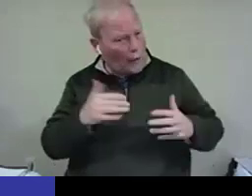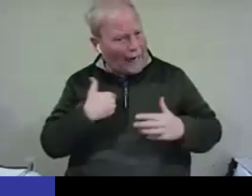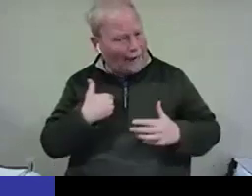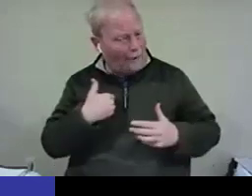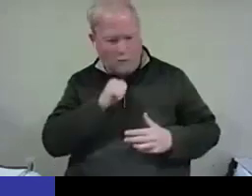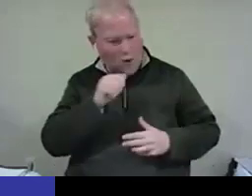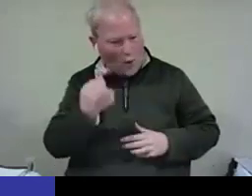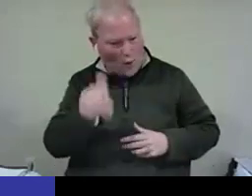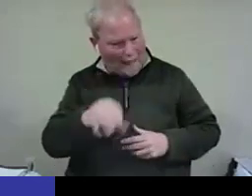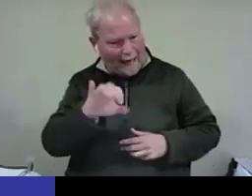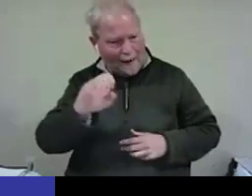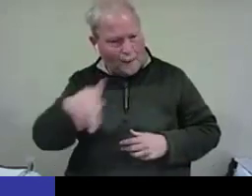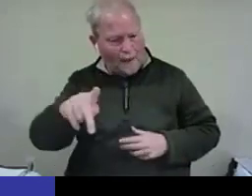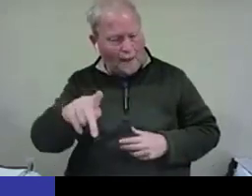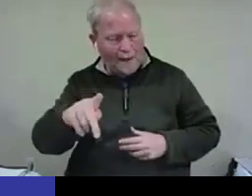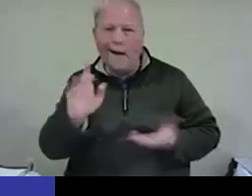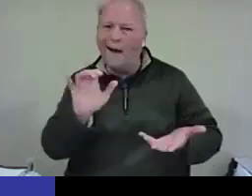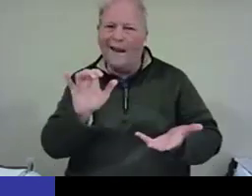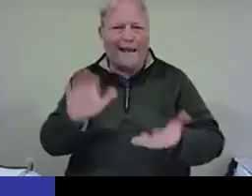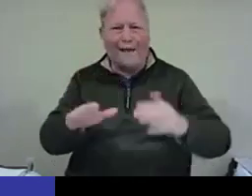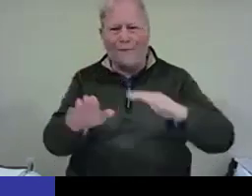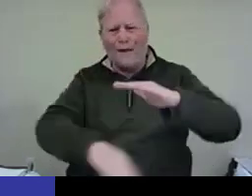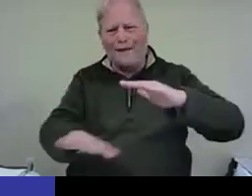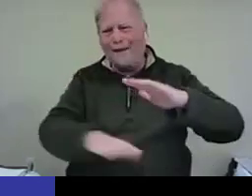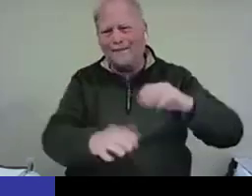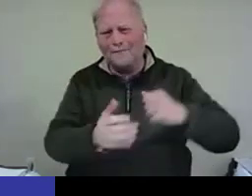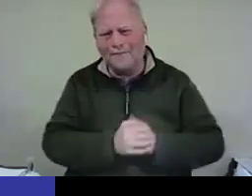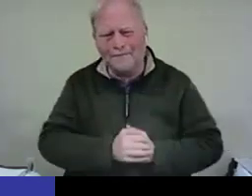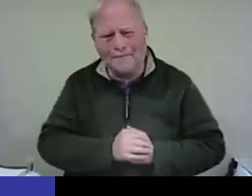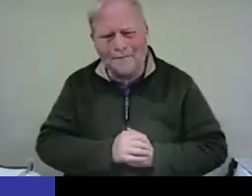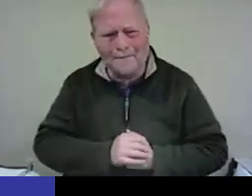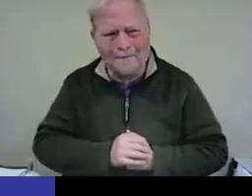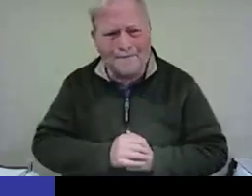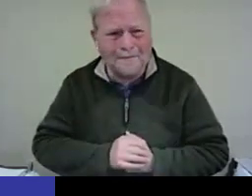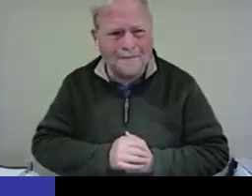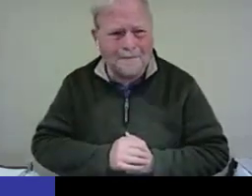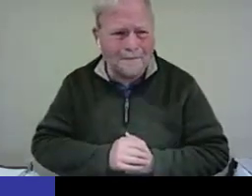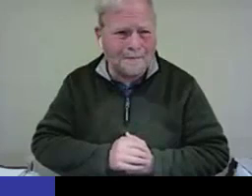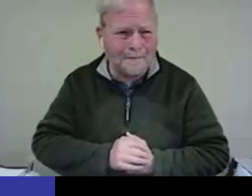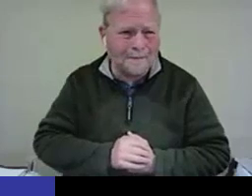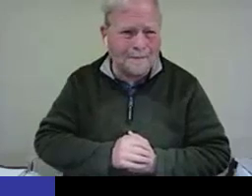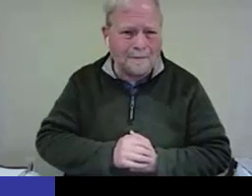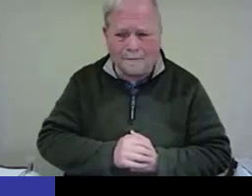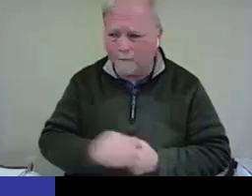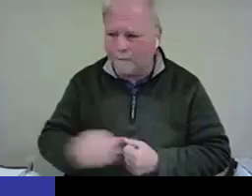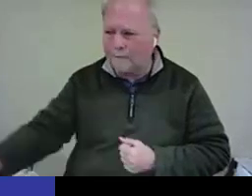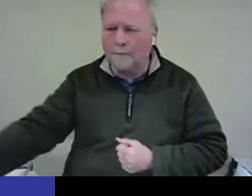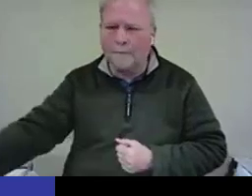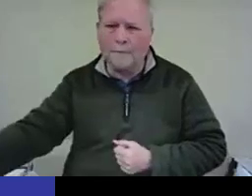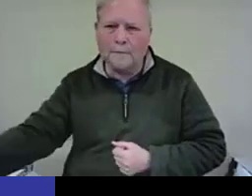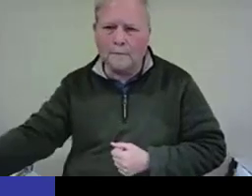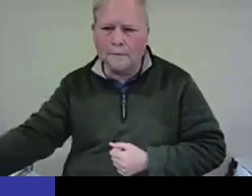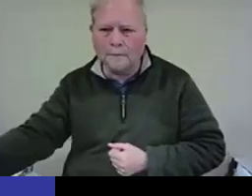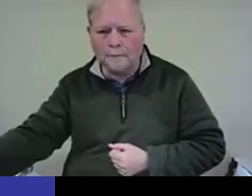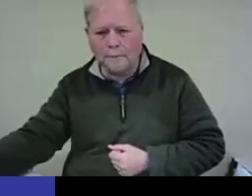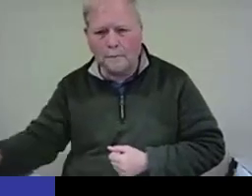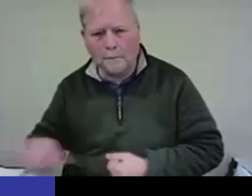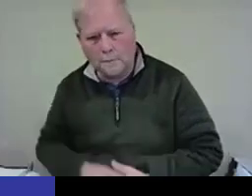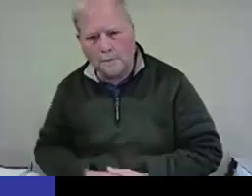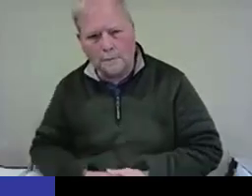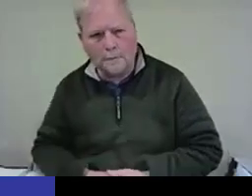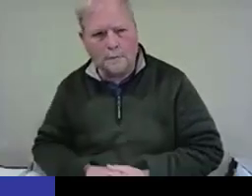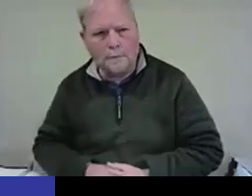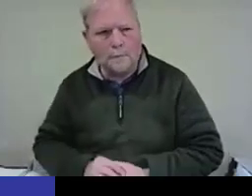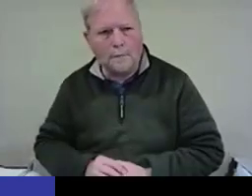PBIS 101. So here are some resources for